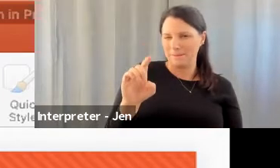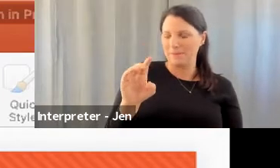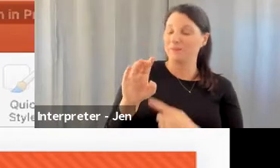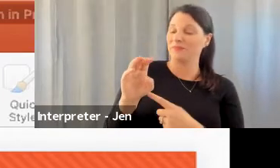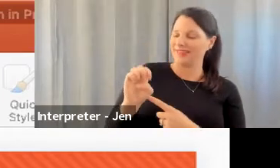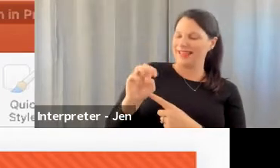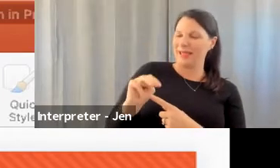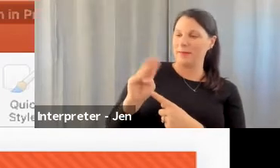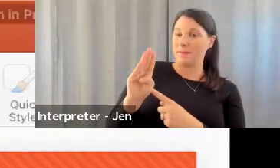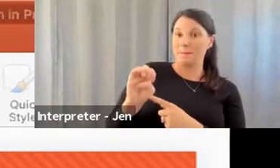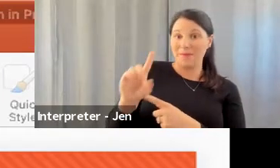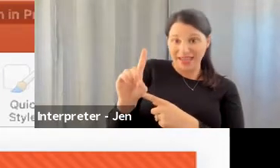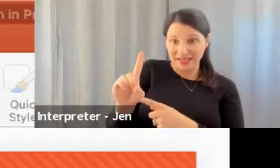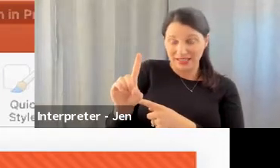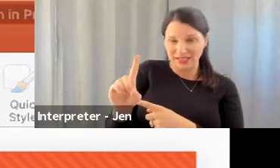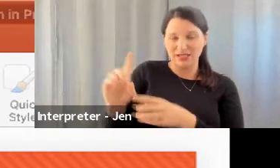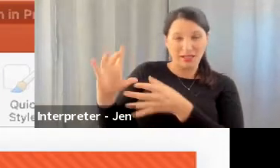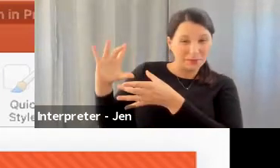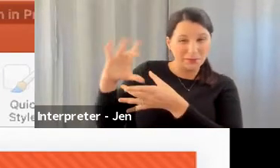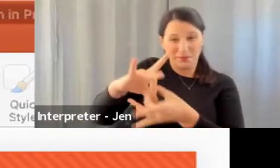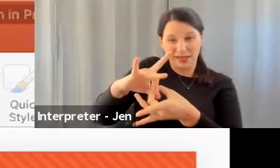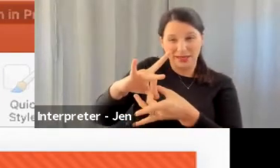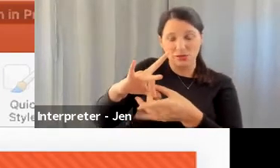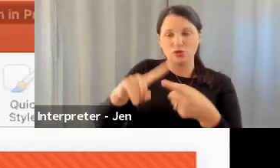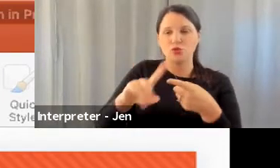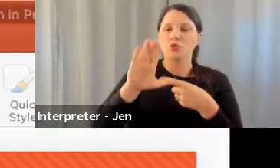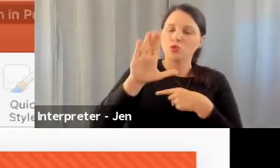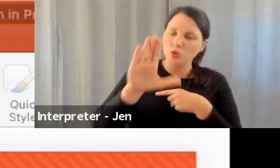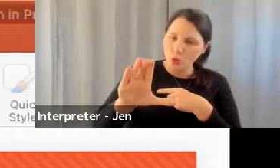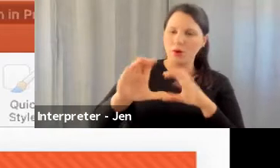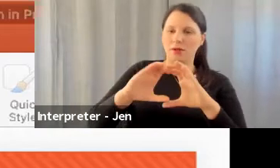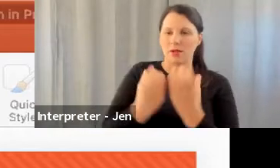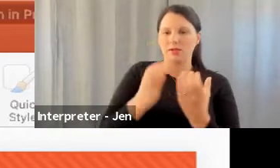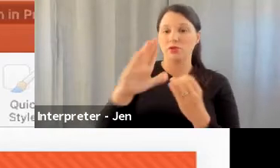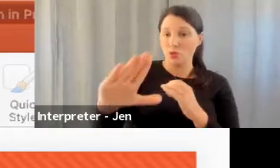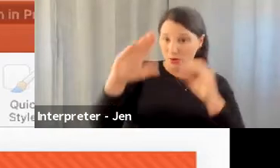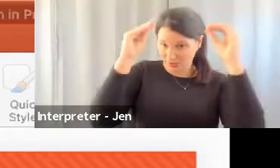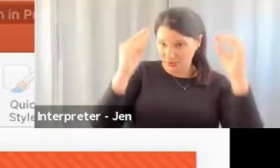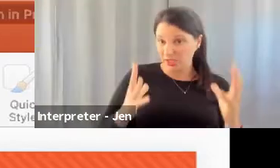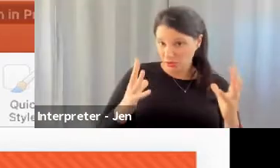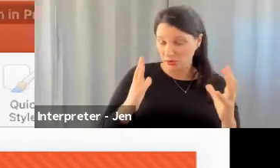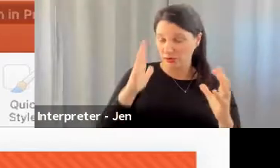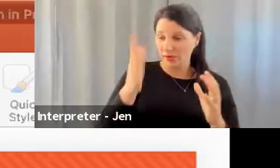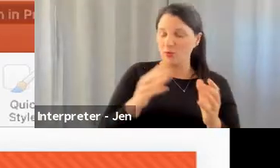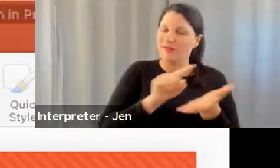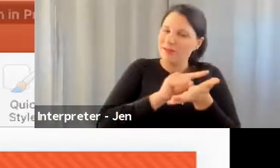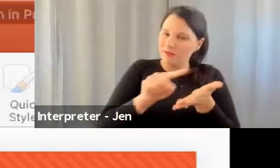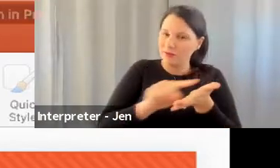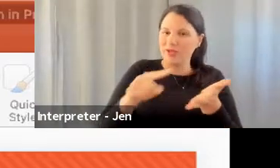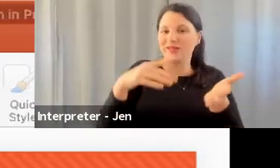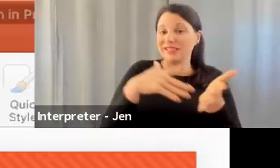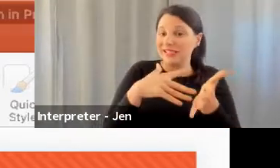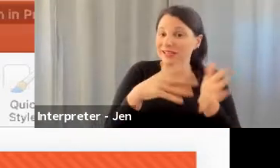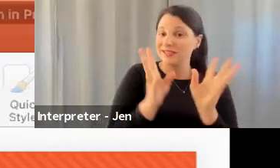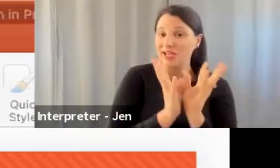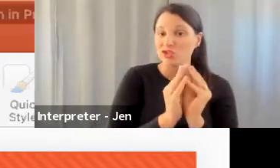are going to have a tutor specific to your course and to your instructor. They're going to conduct weekly study sessions. They're going to